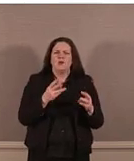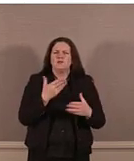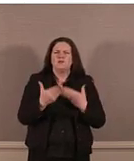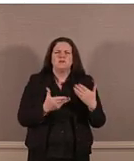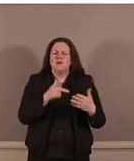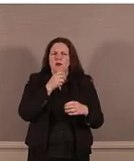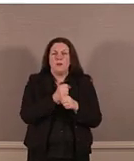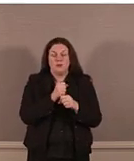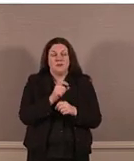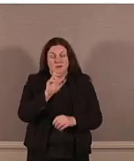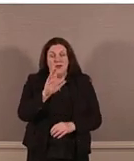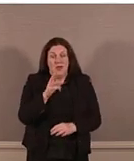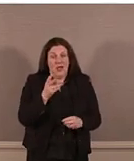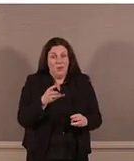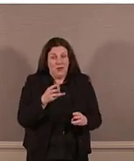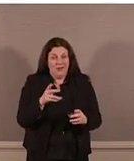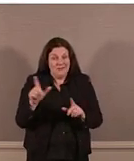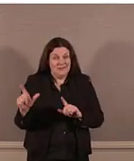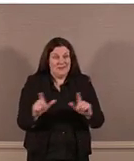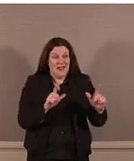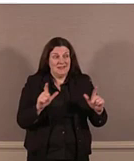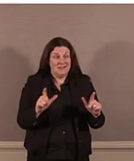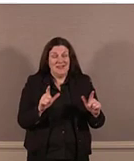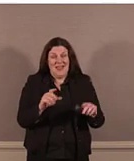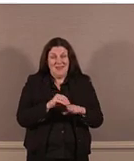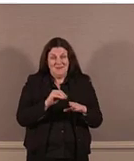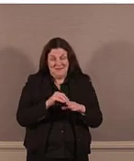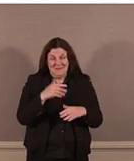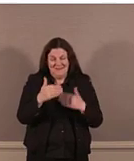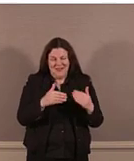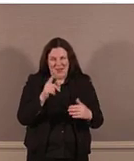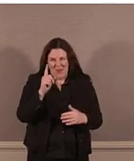and I will get to the slides on provision